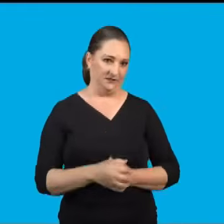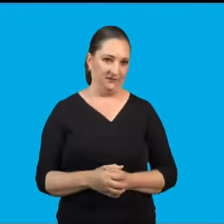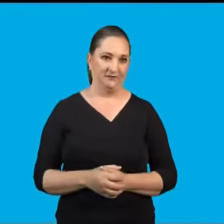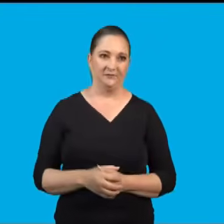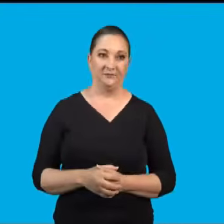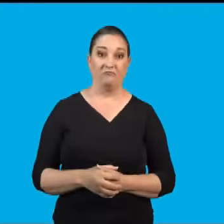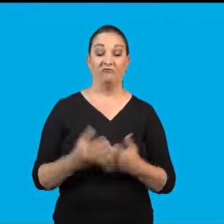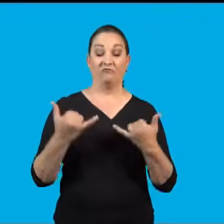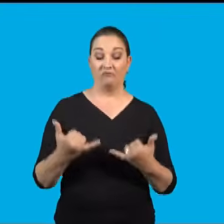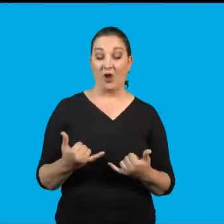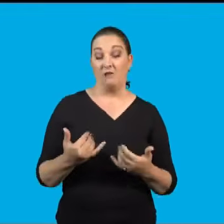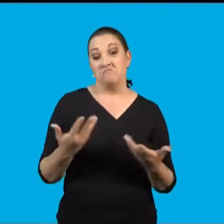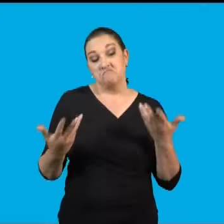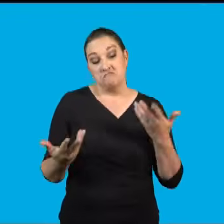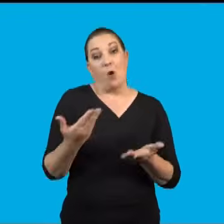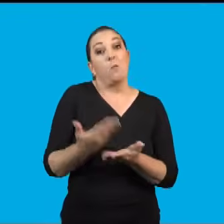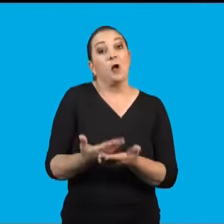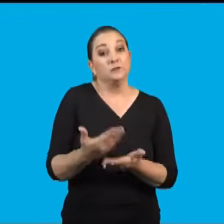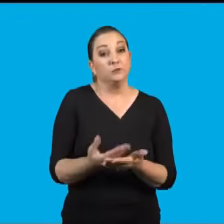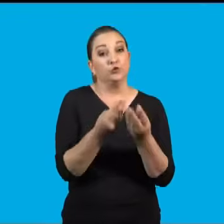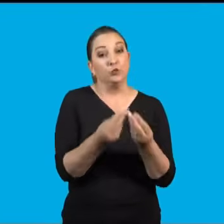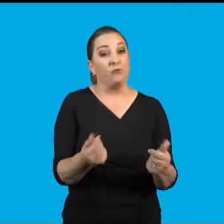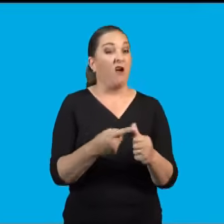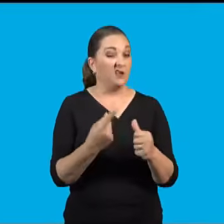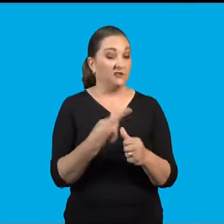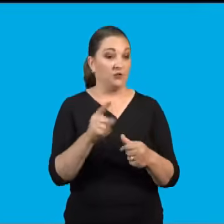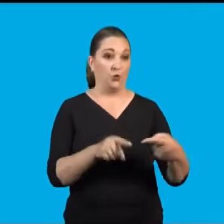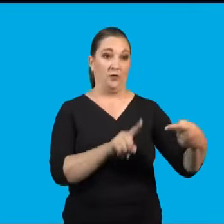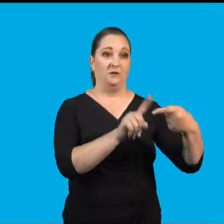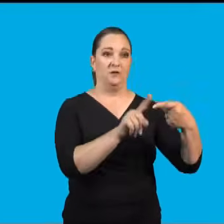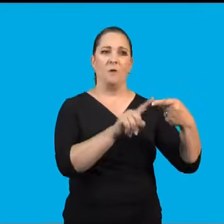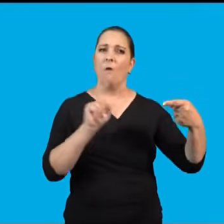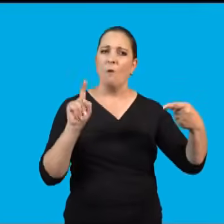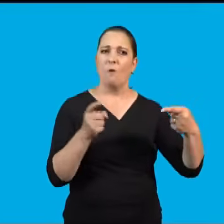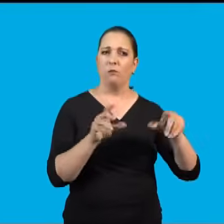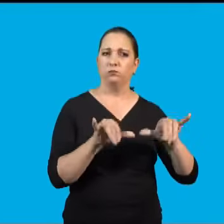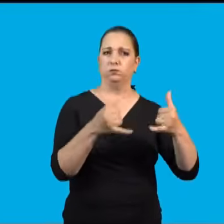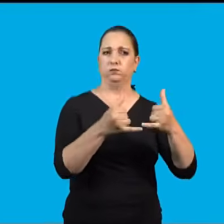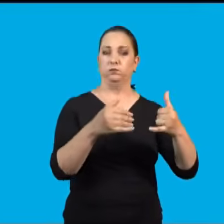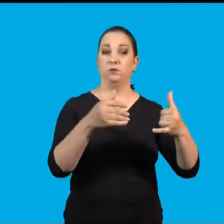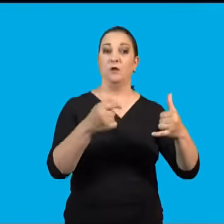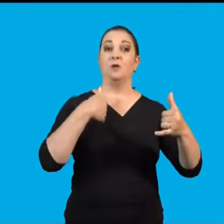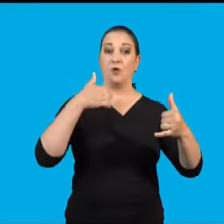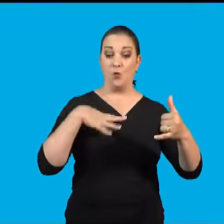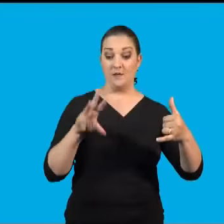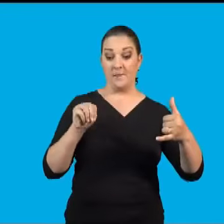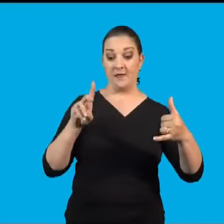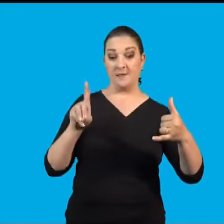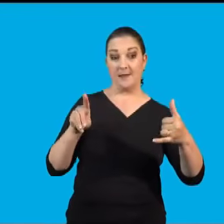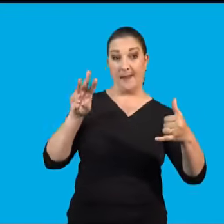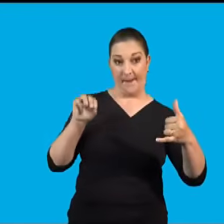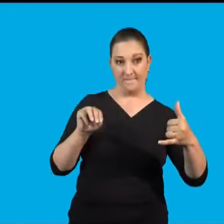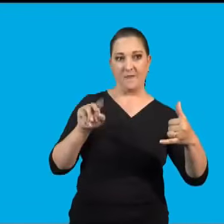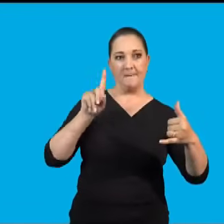Charter. So now, the possible solution there is all organizations wanting to be part of the